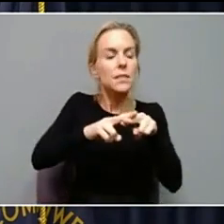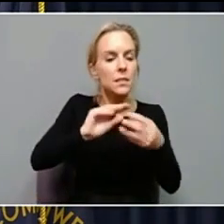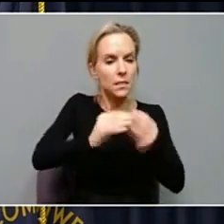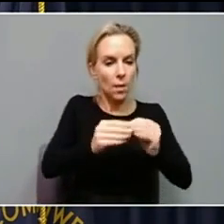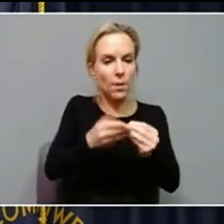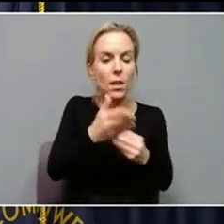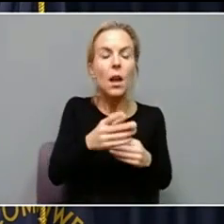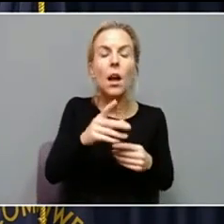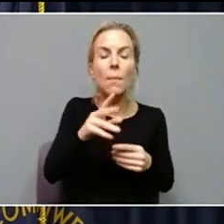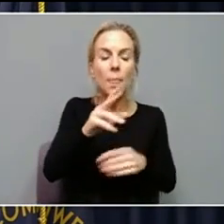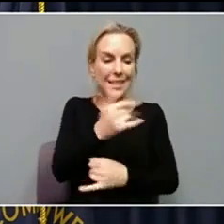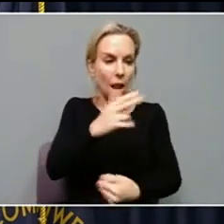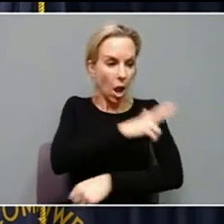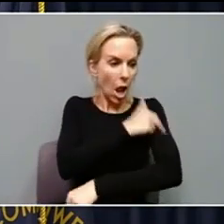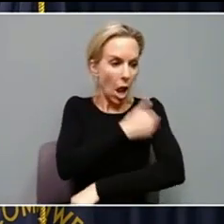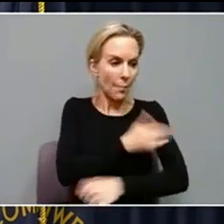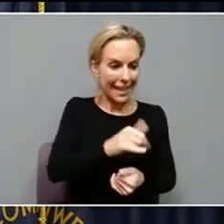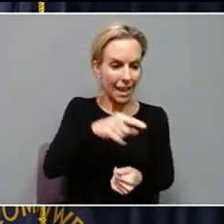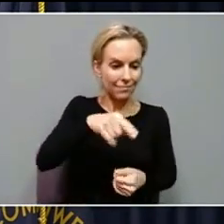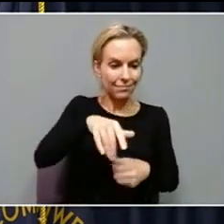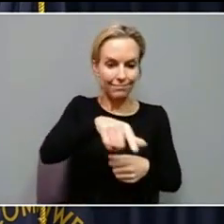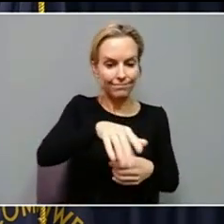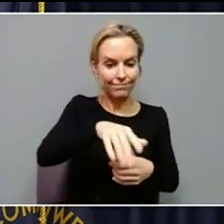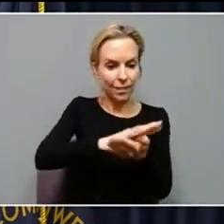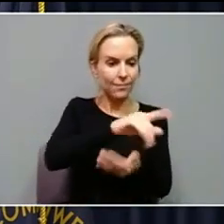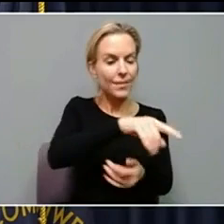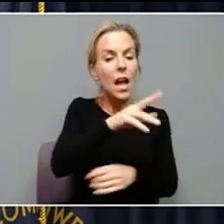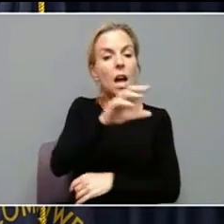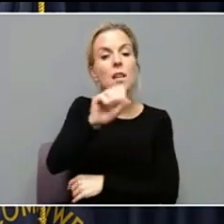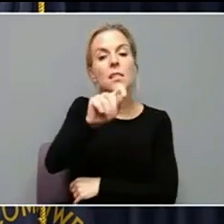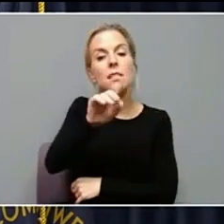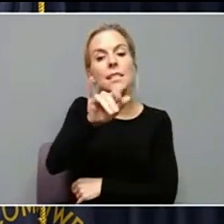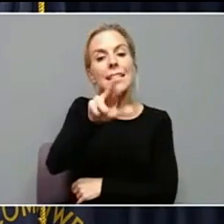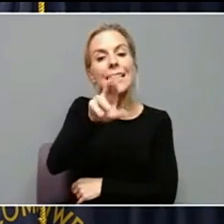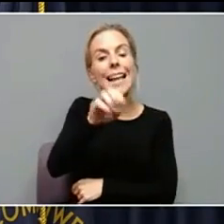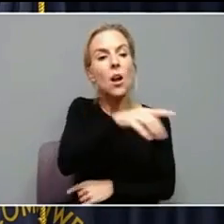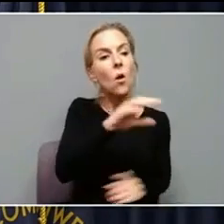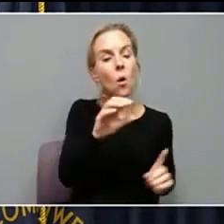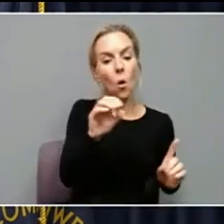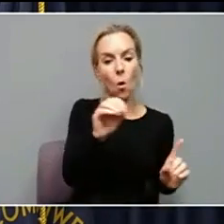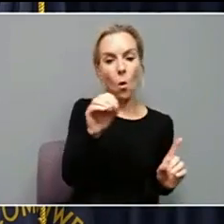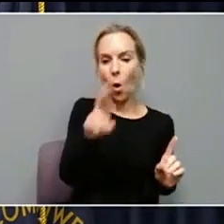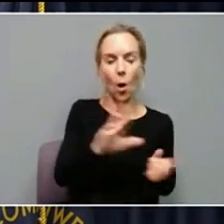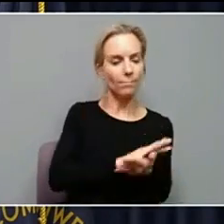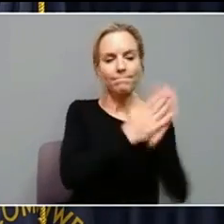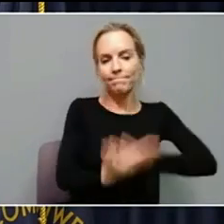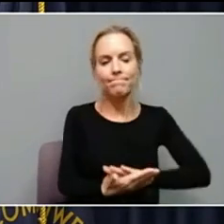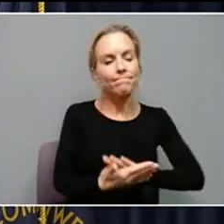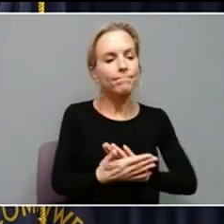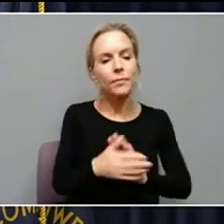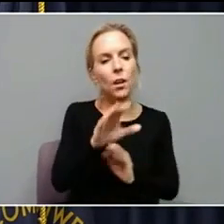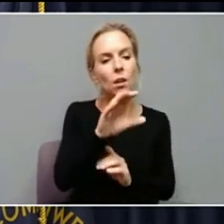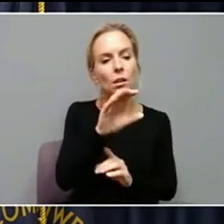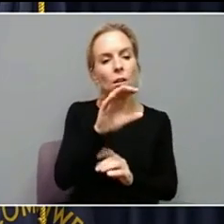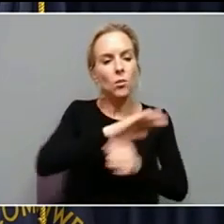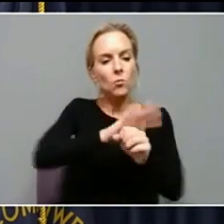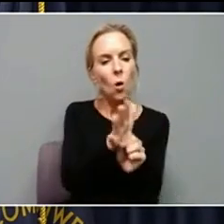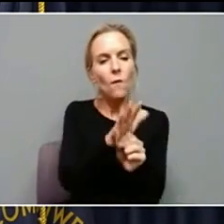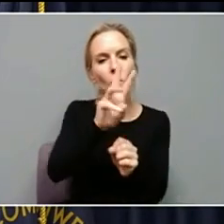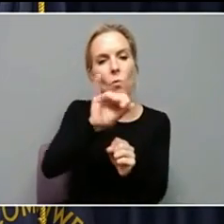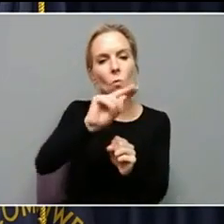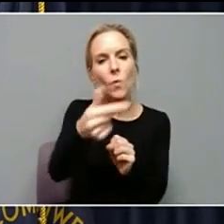converting space. St. Clair has converted numerous ORs to COVID wings, different groups trying to expand